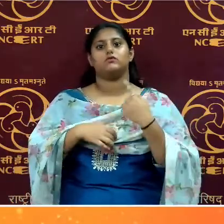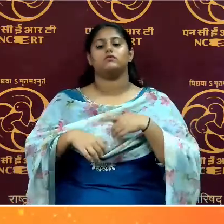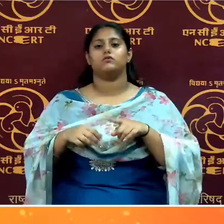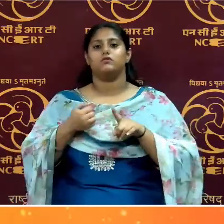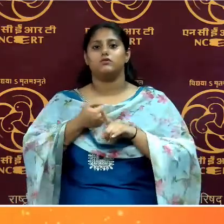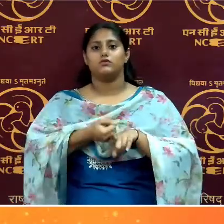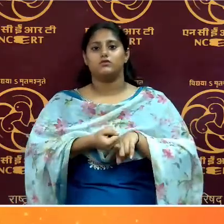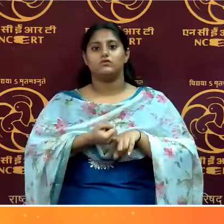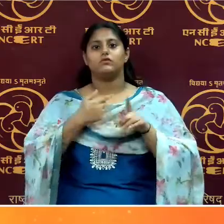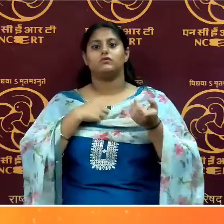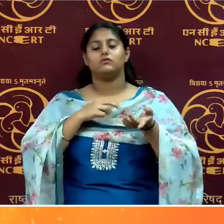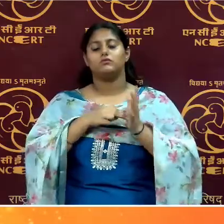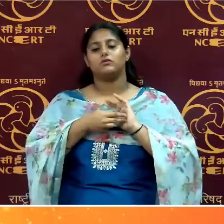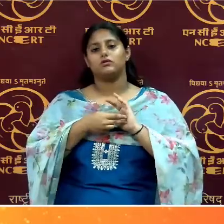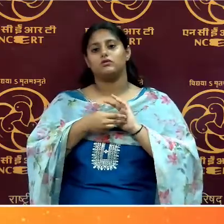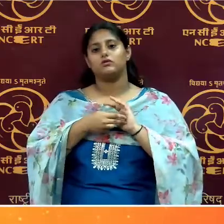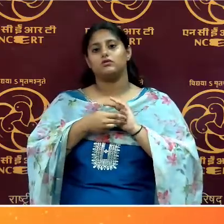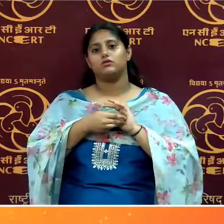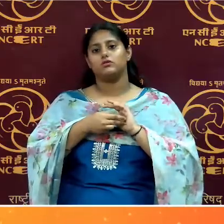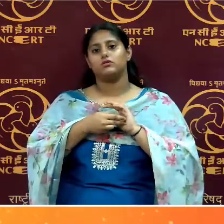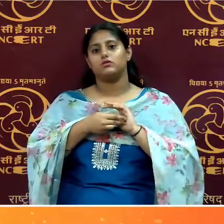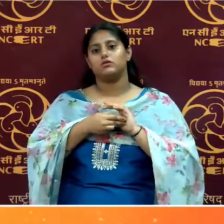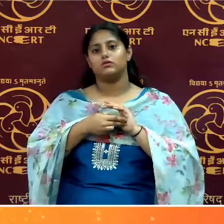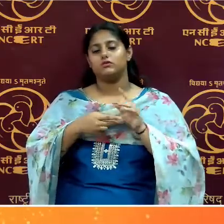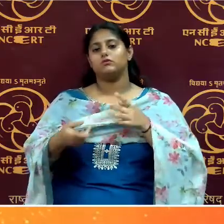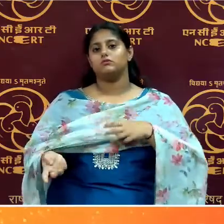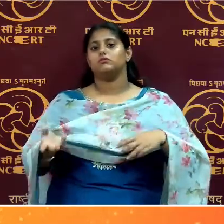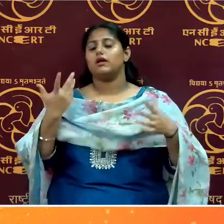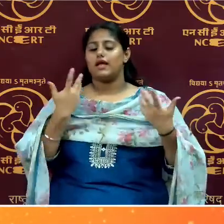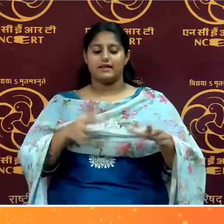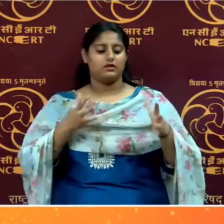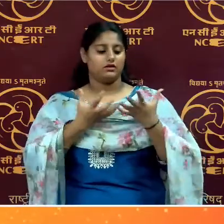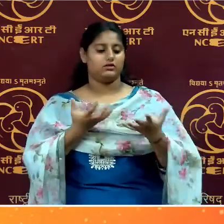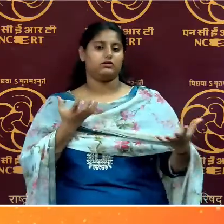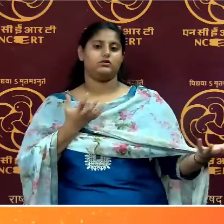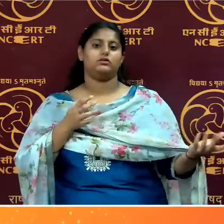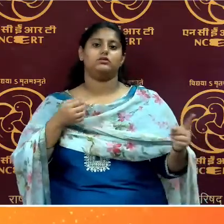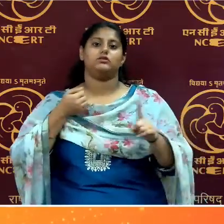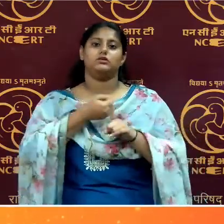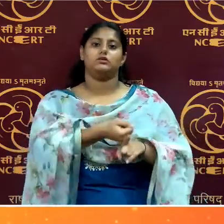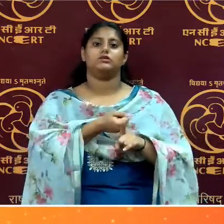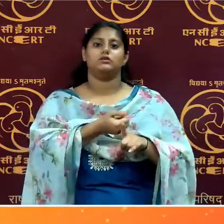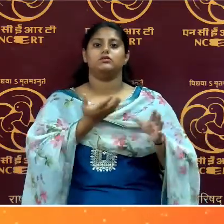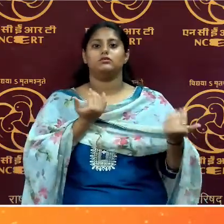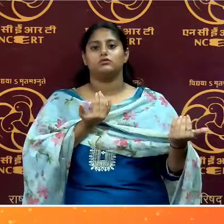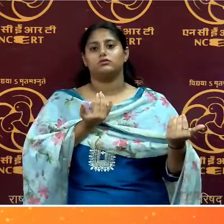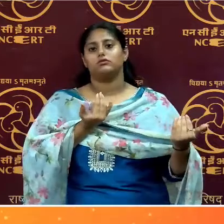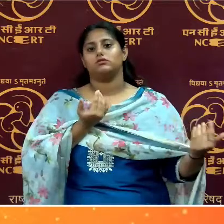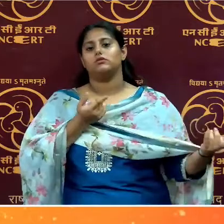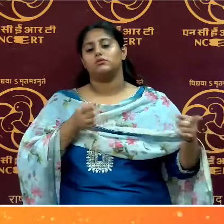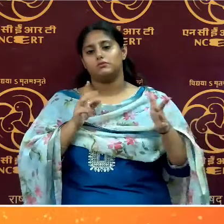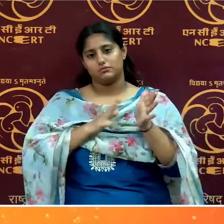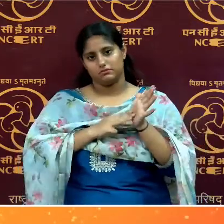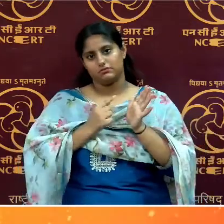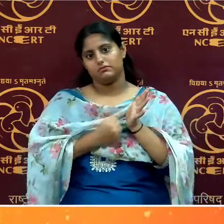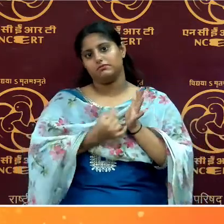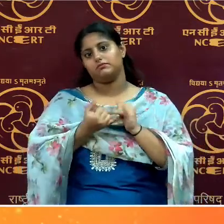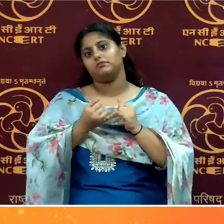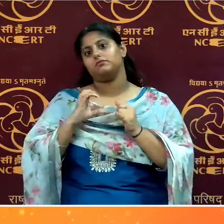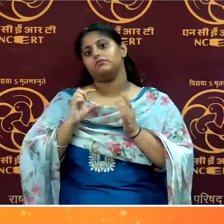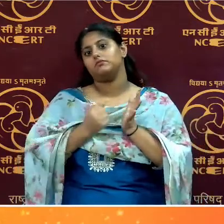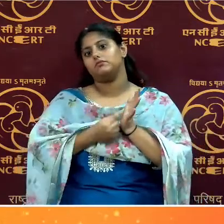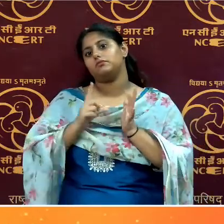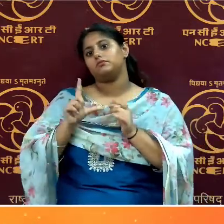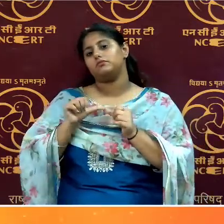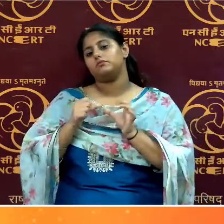yes, the body is in contact. Now, if I lift up anything, right, so muscular force is there, acting there,